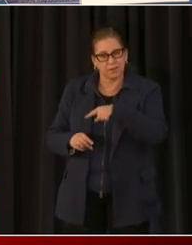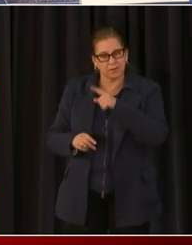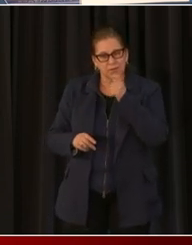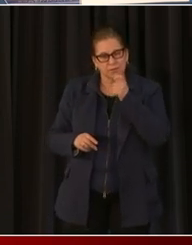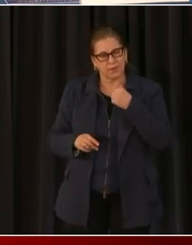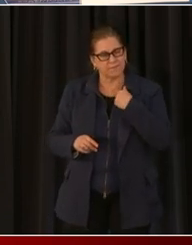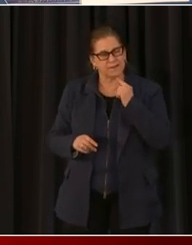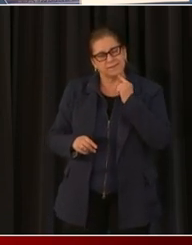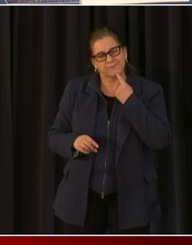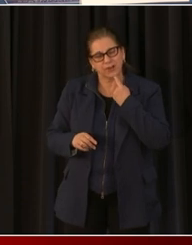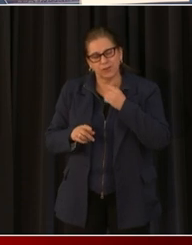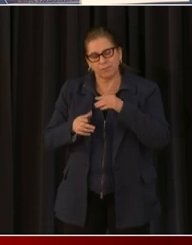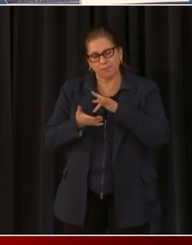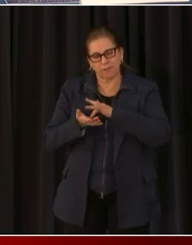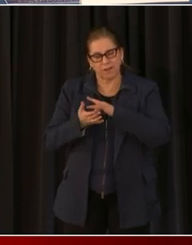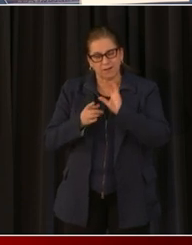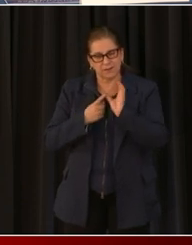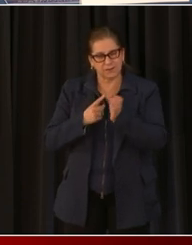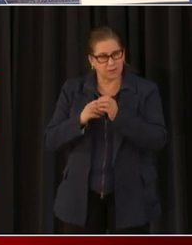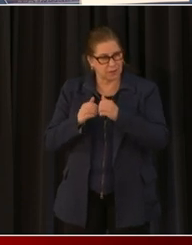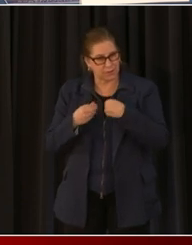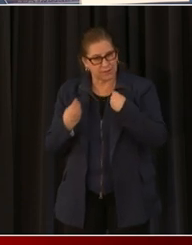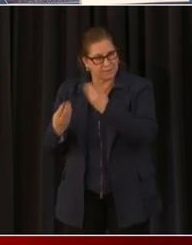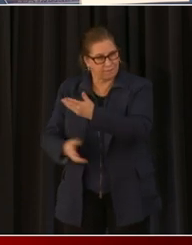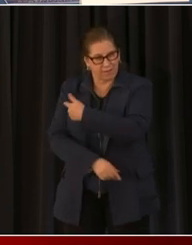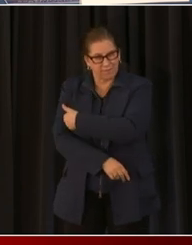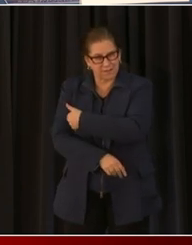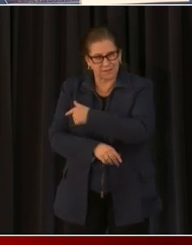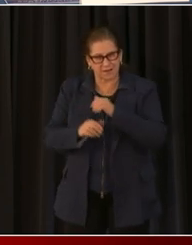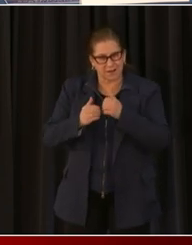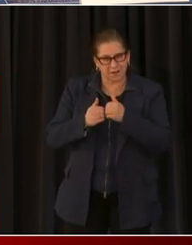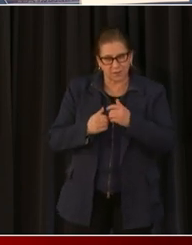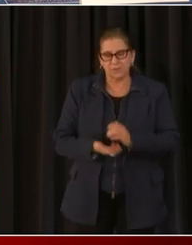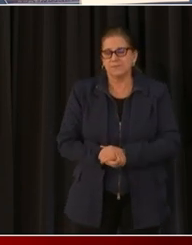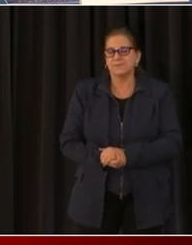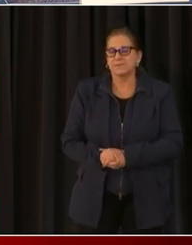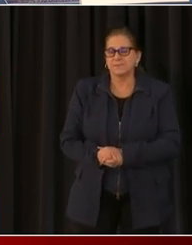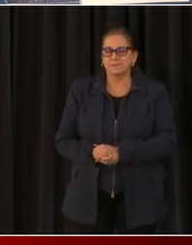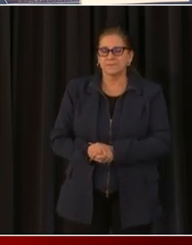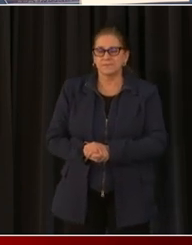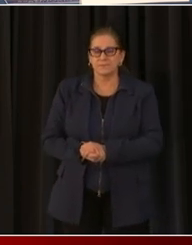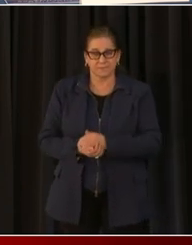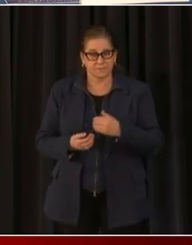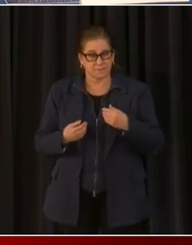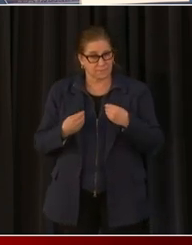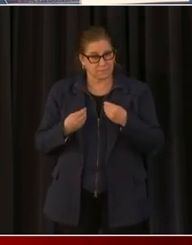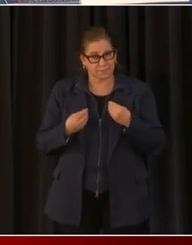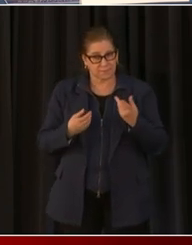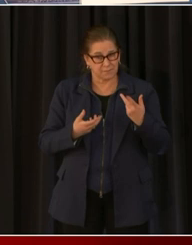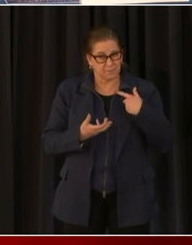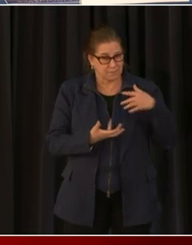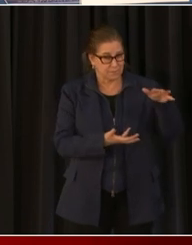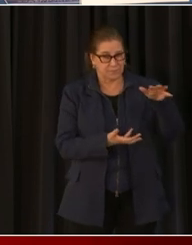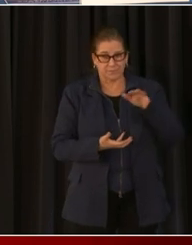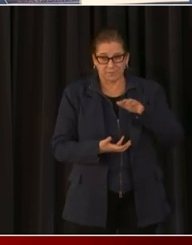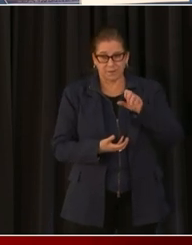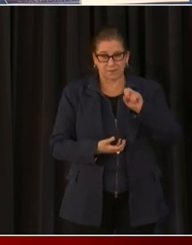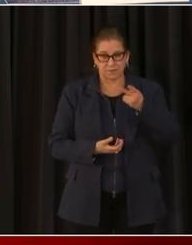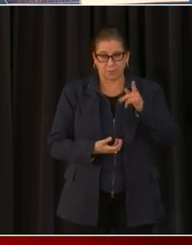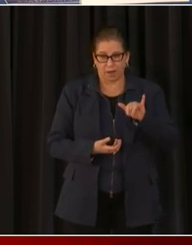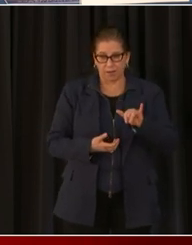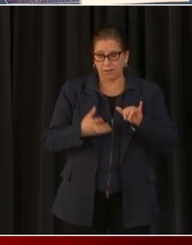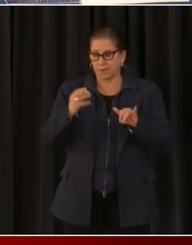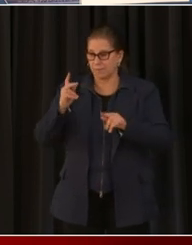that should be considered in the context of vaccine supply and the population size of this